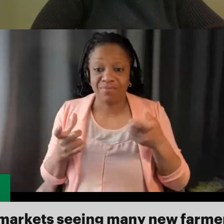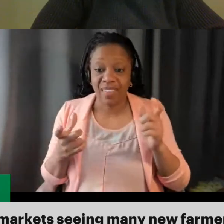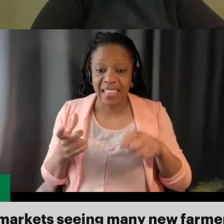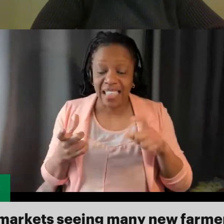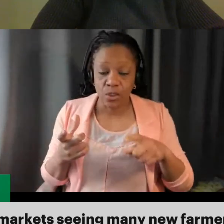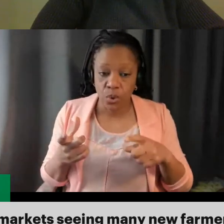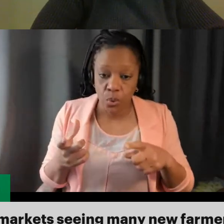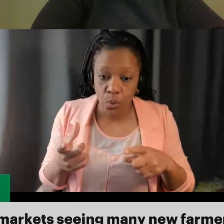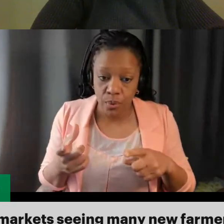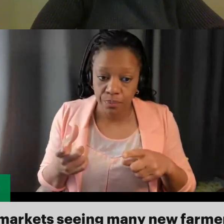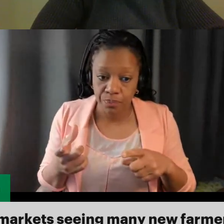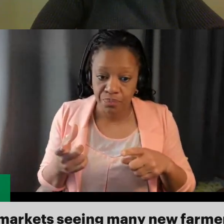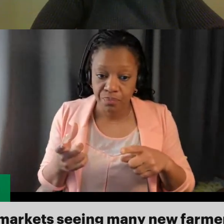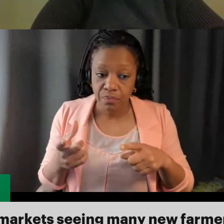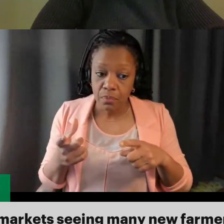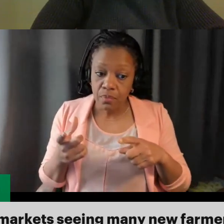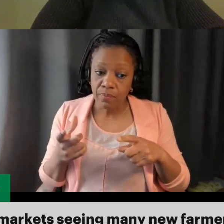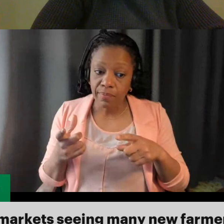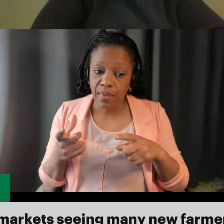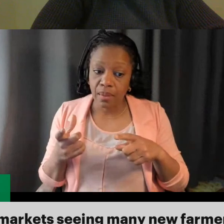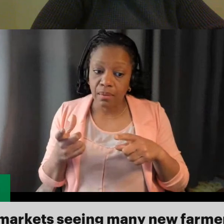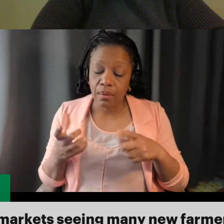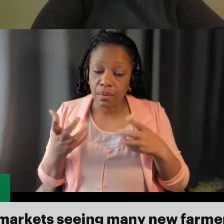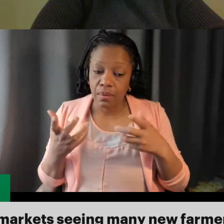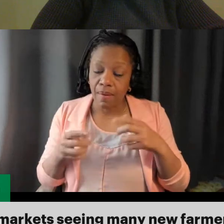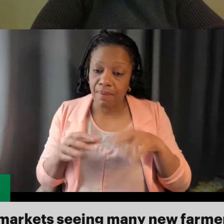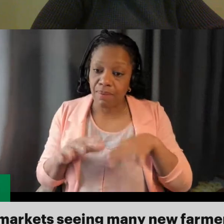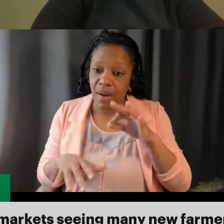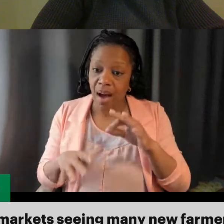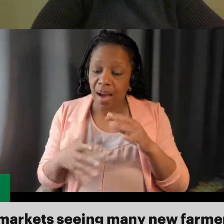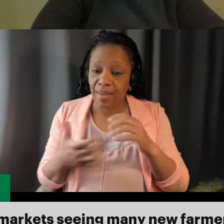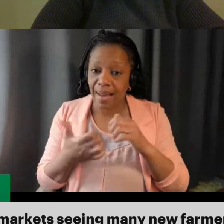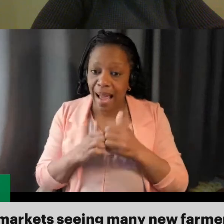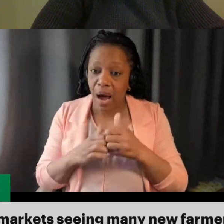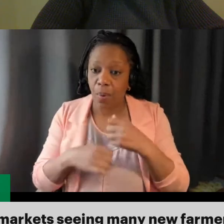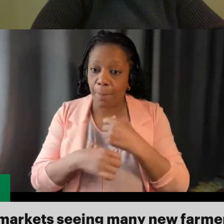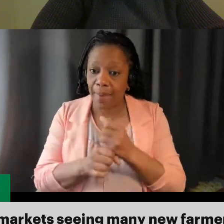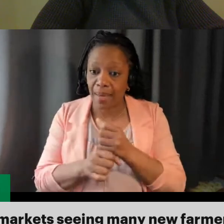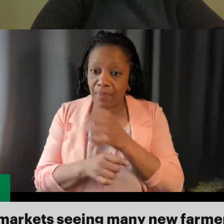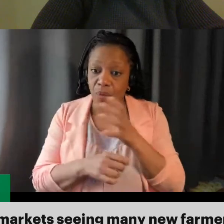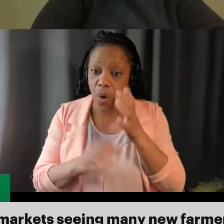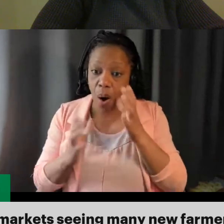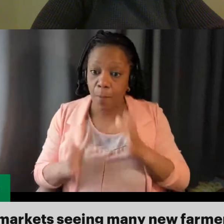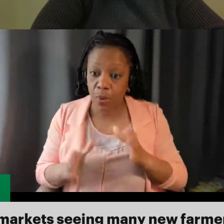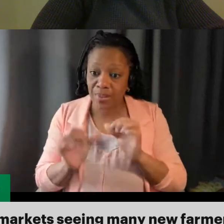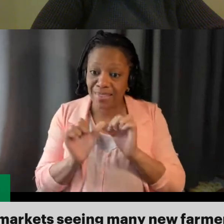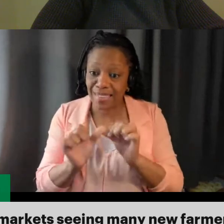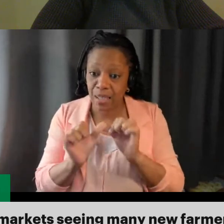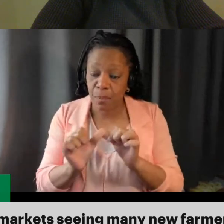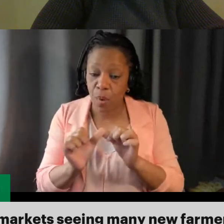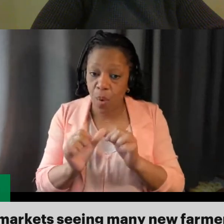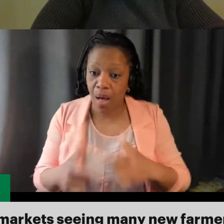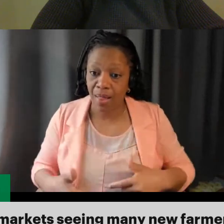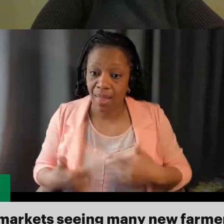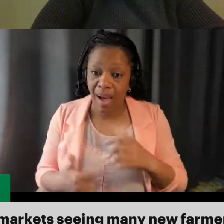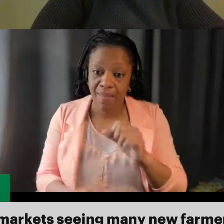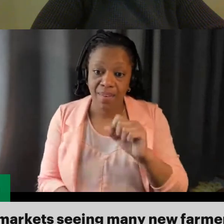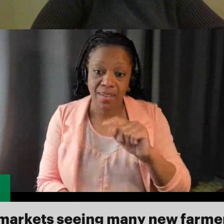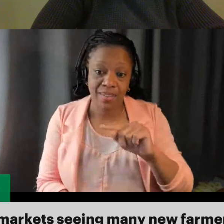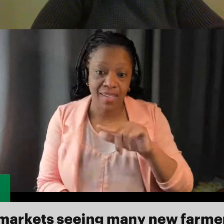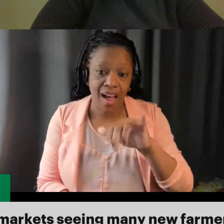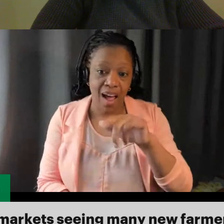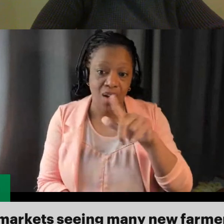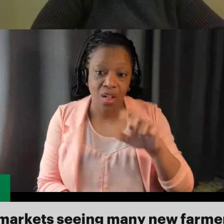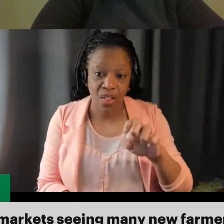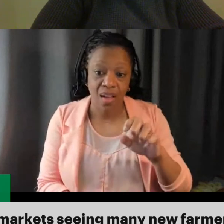on making farming, a sustainable lifestyle choice and profession.